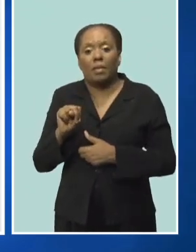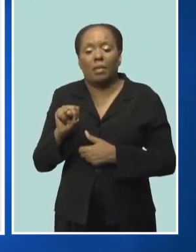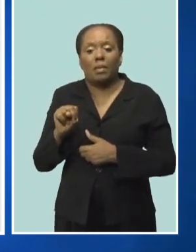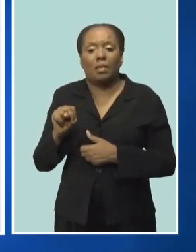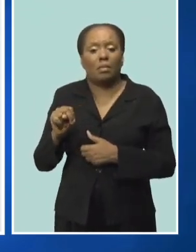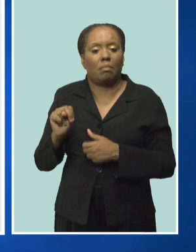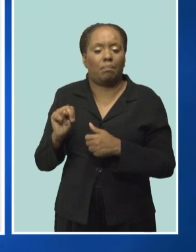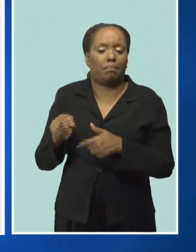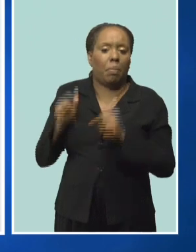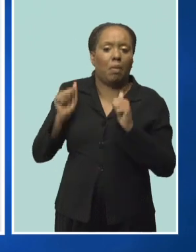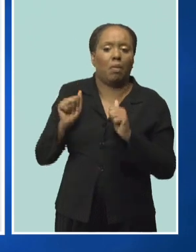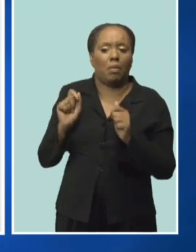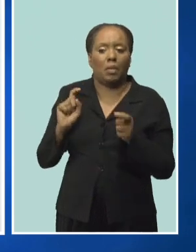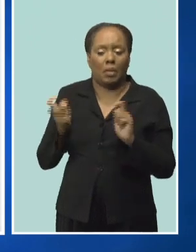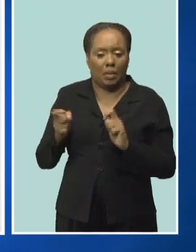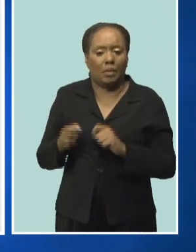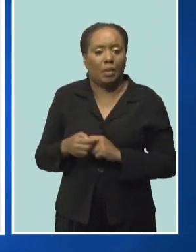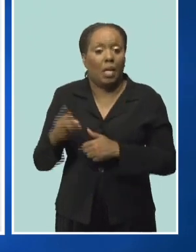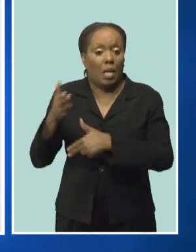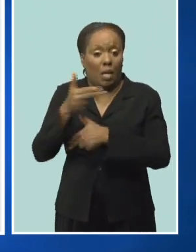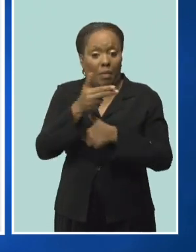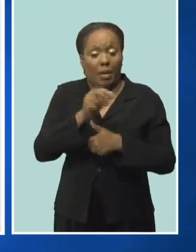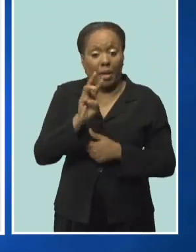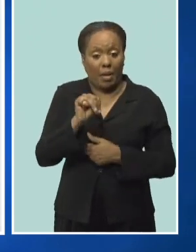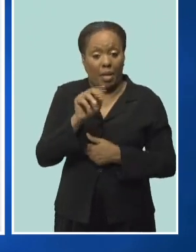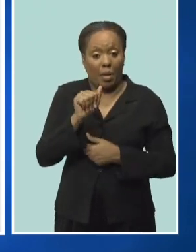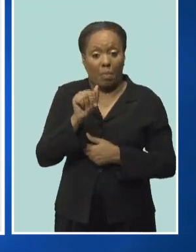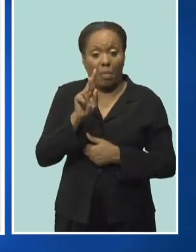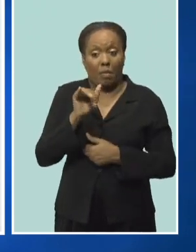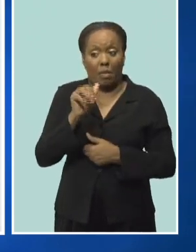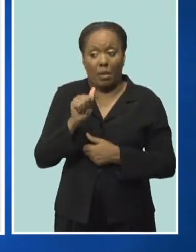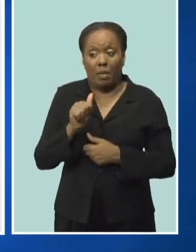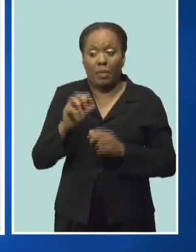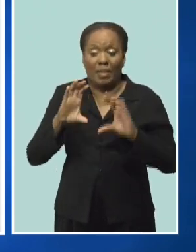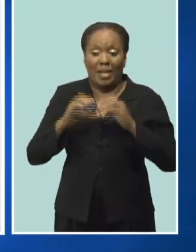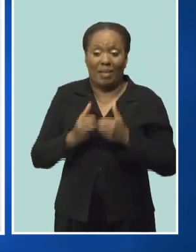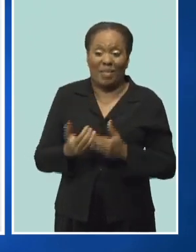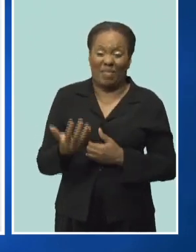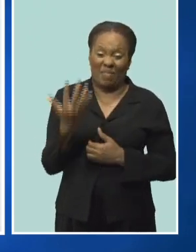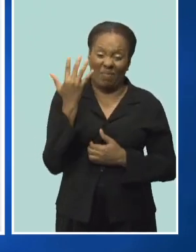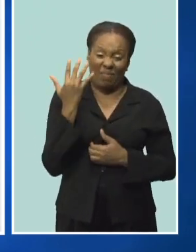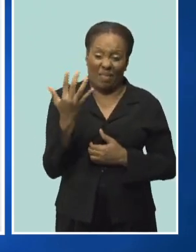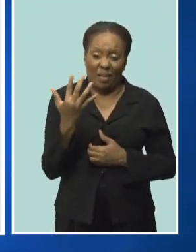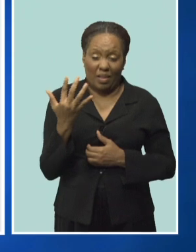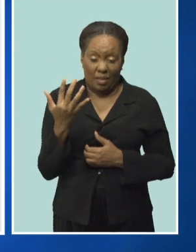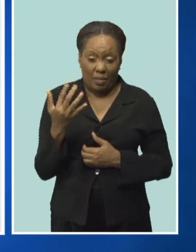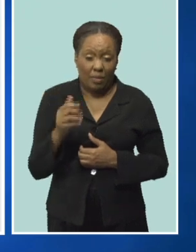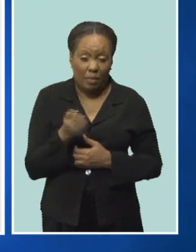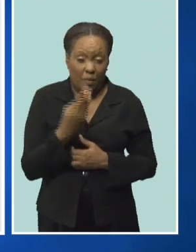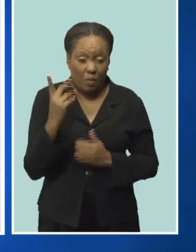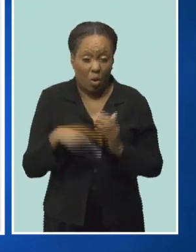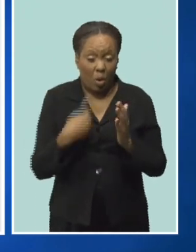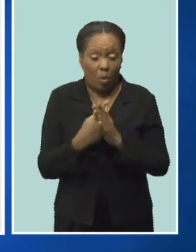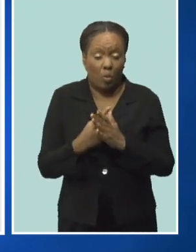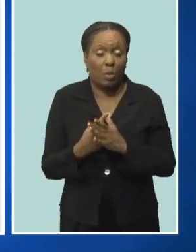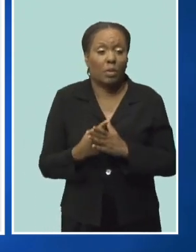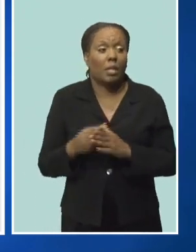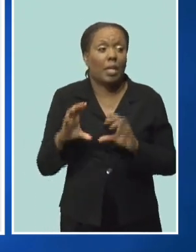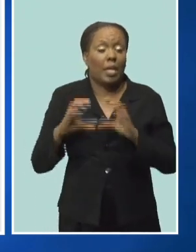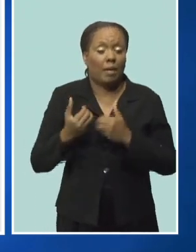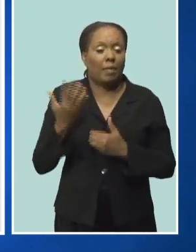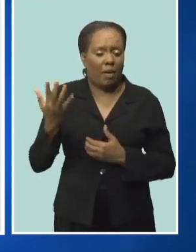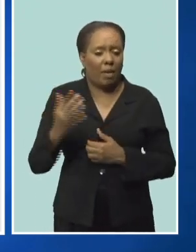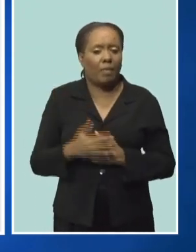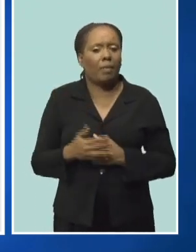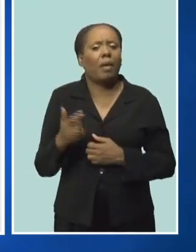can change its speed. Hurricane Maria became a Category 5 hurricane in a matter of hours for Dominica. I only remind